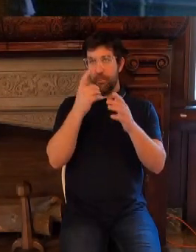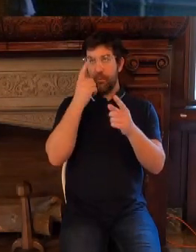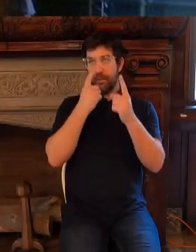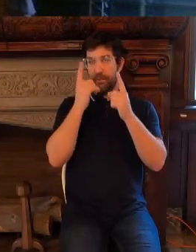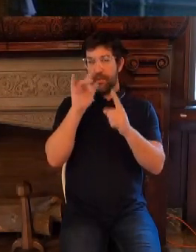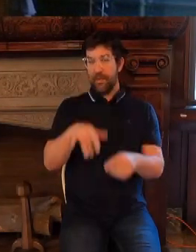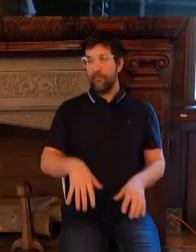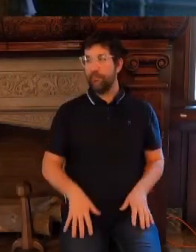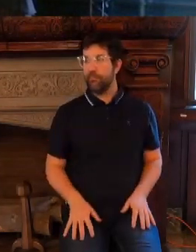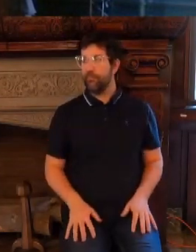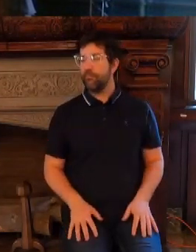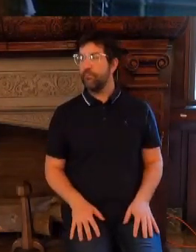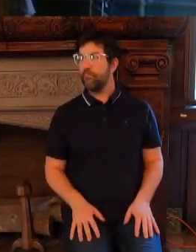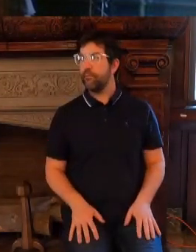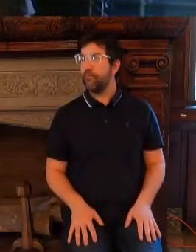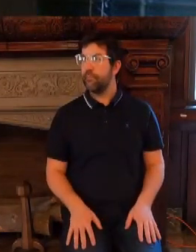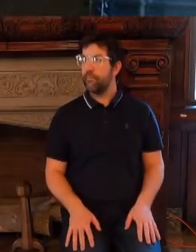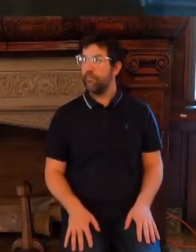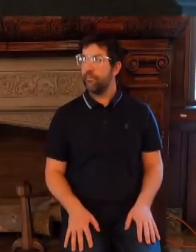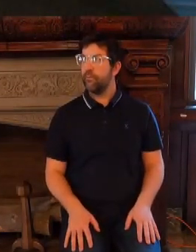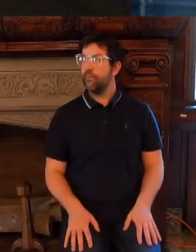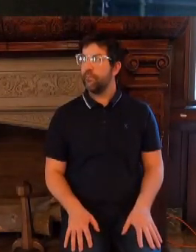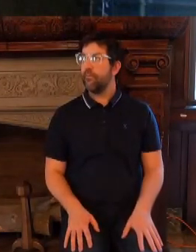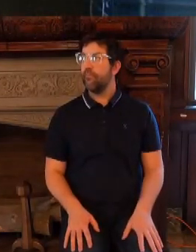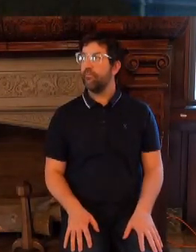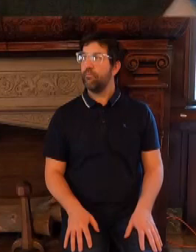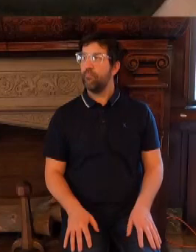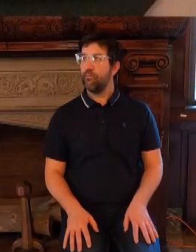absolutely. Sure.